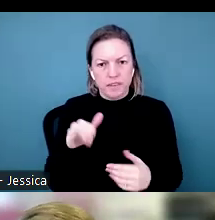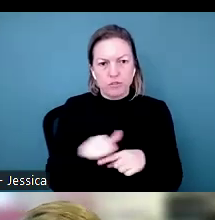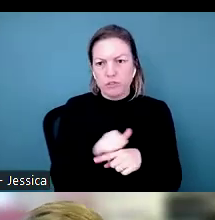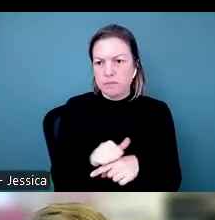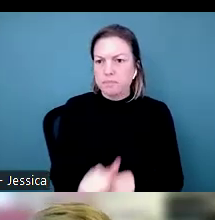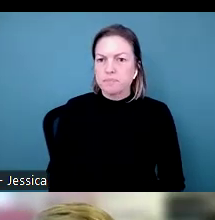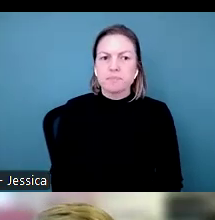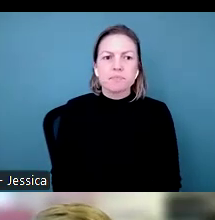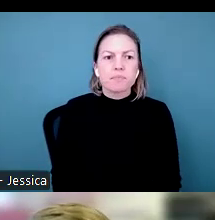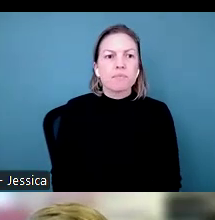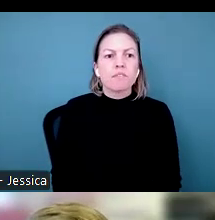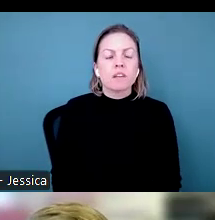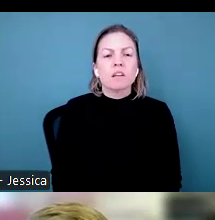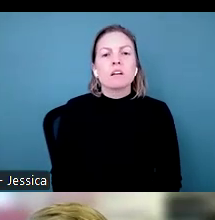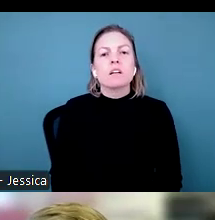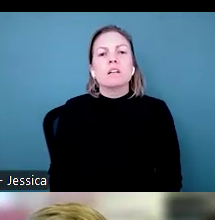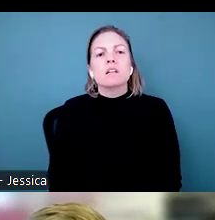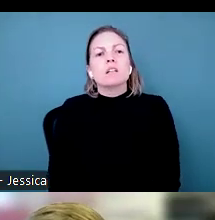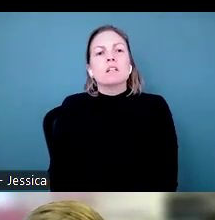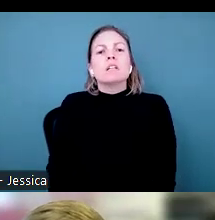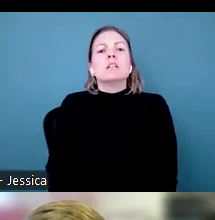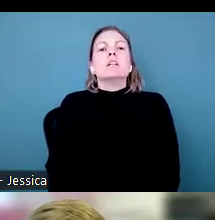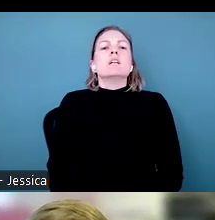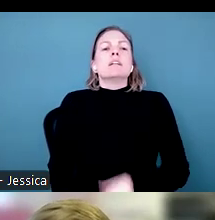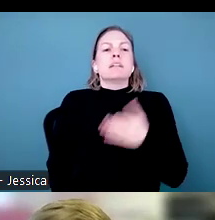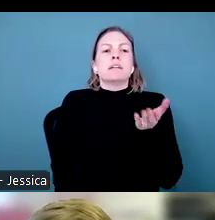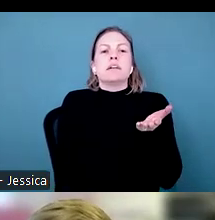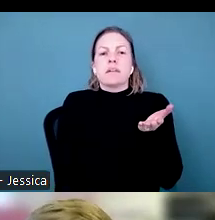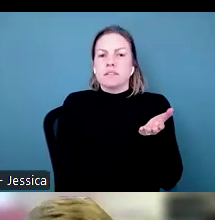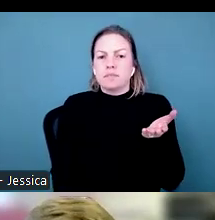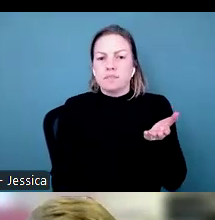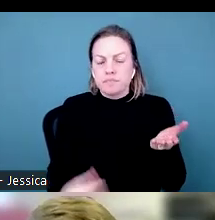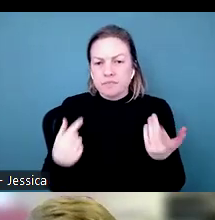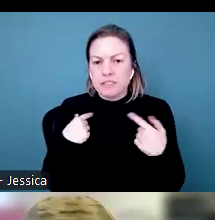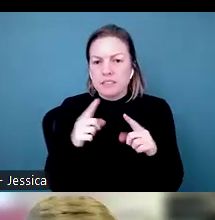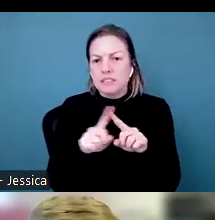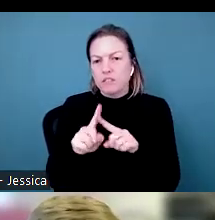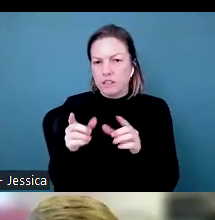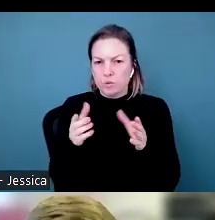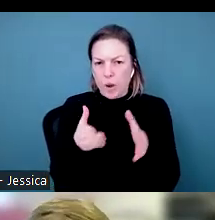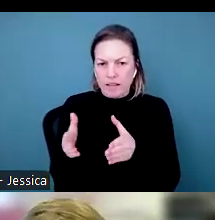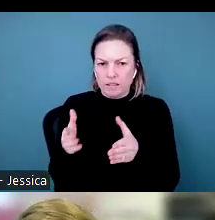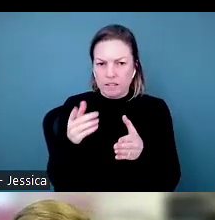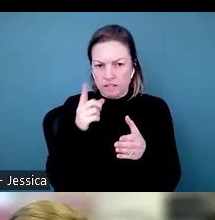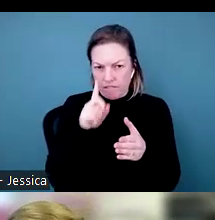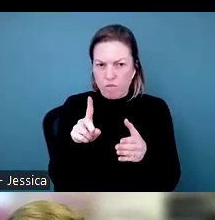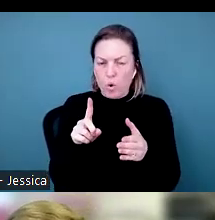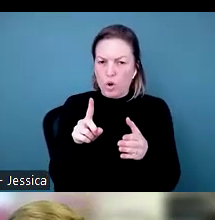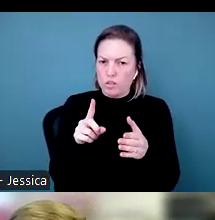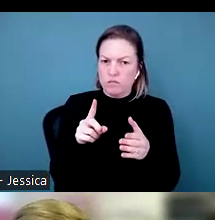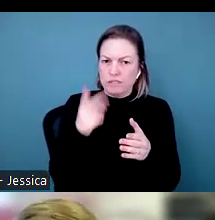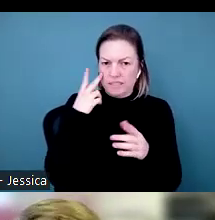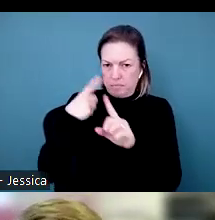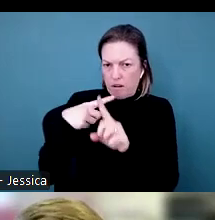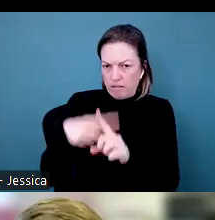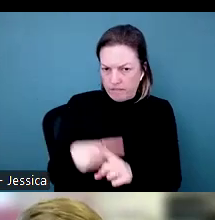So what does the research on caregiving show? Well, there are many different ways to look at the benefits of caregiver training.